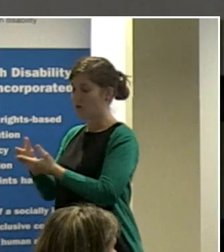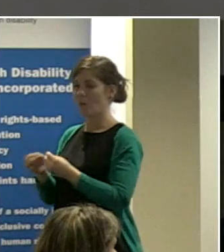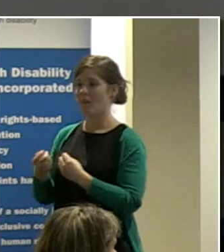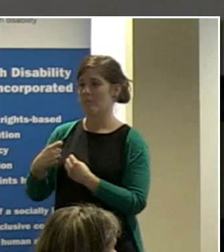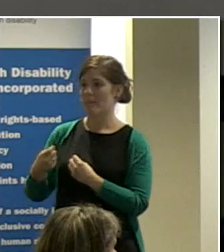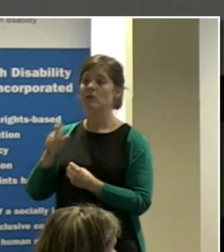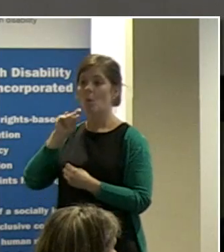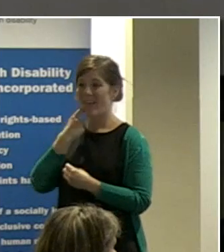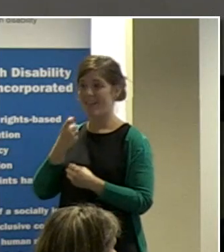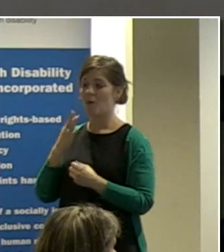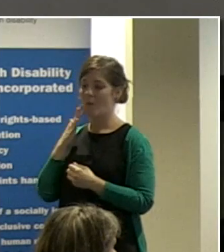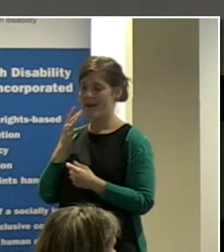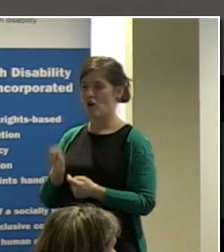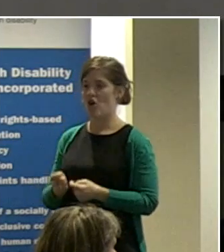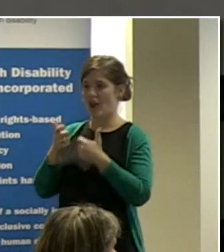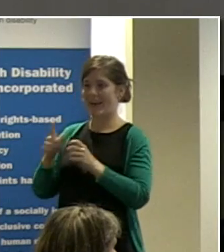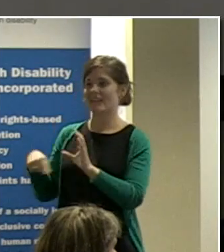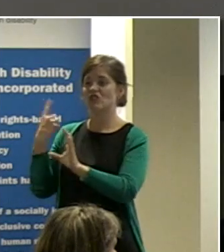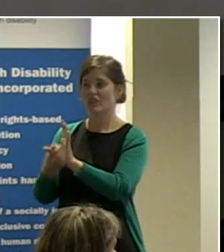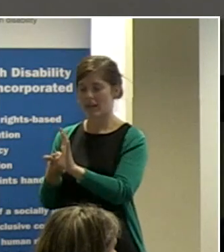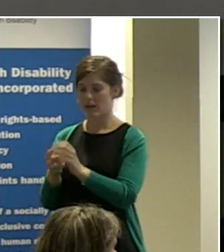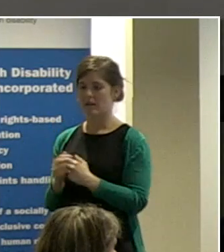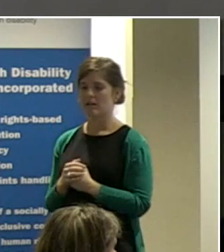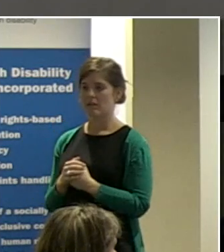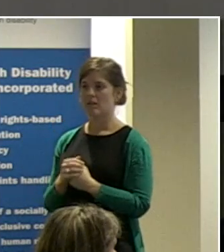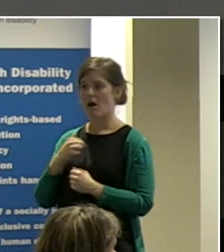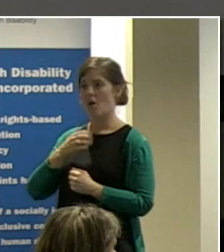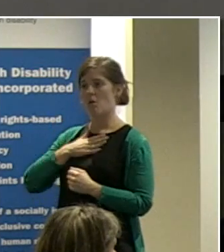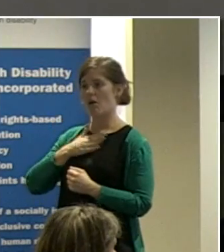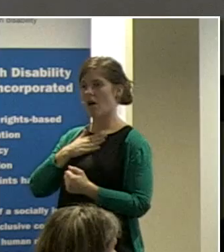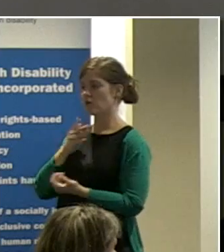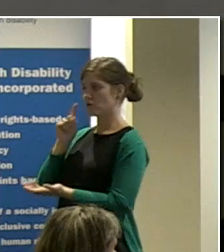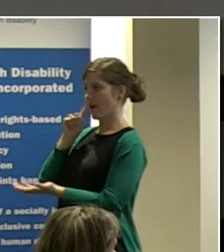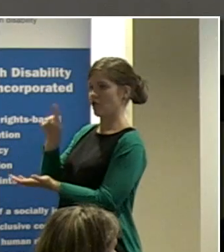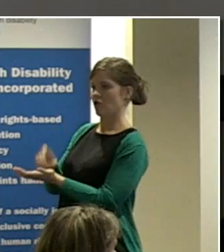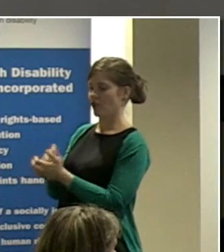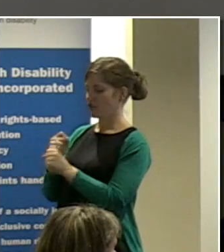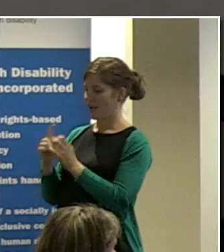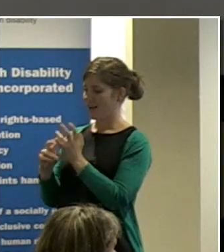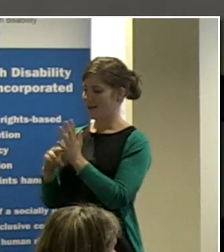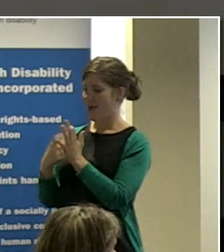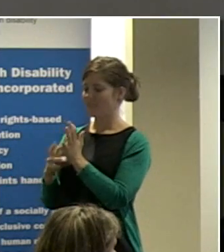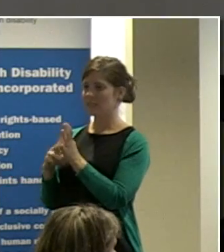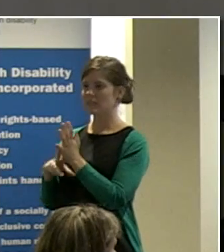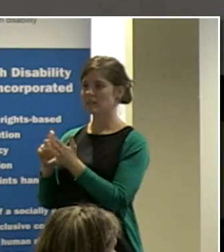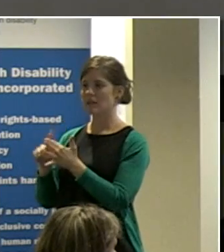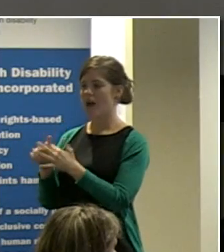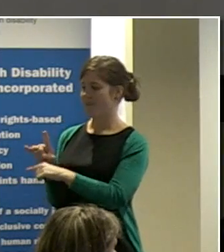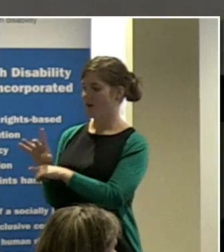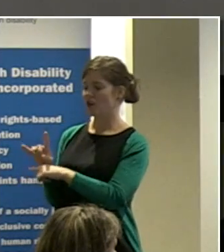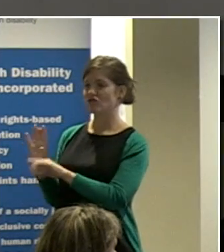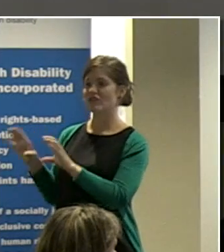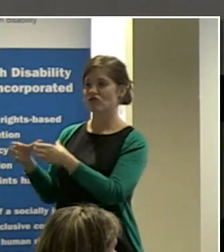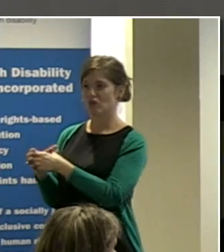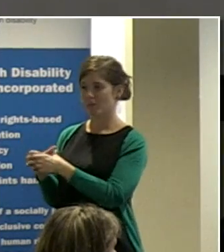begin early in the new year. I'd like to acknowledge the work of the Governance Advisory Group, headed by Stuart